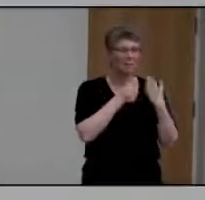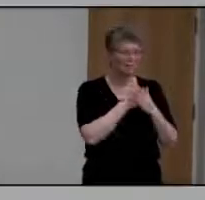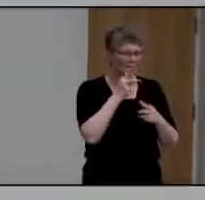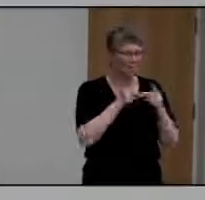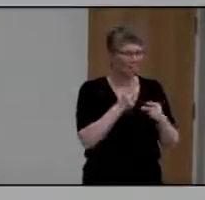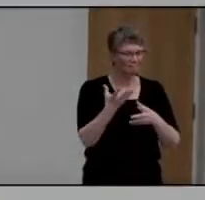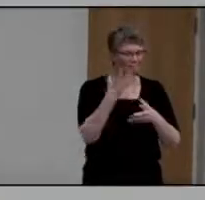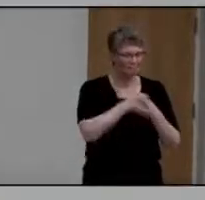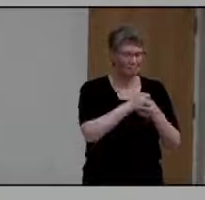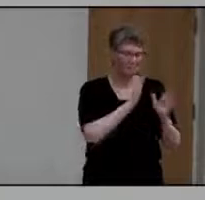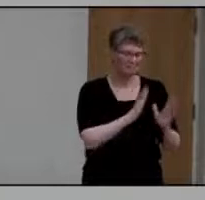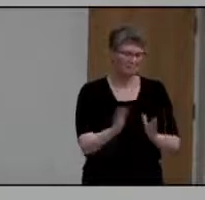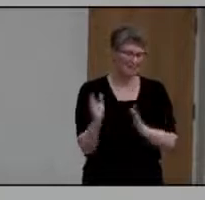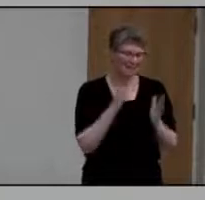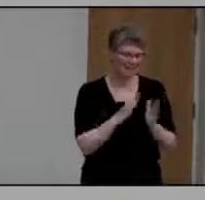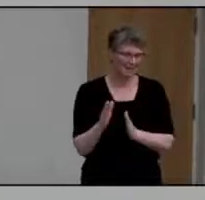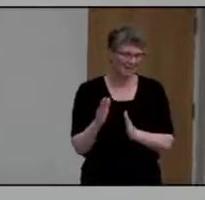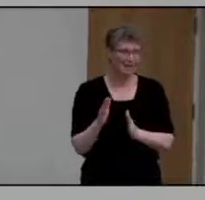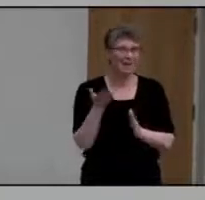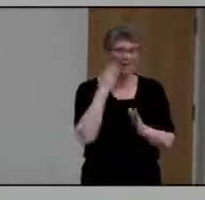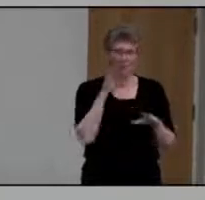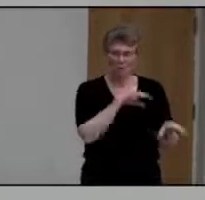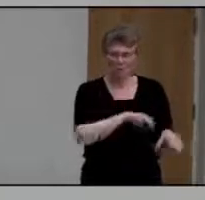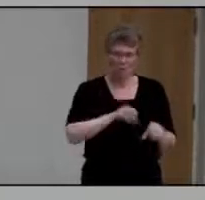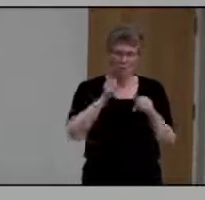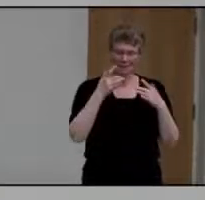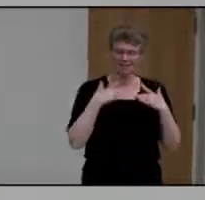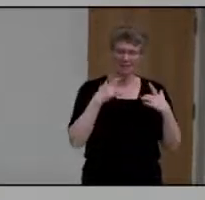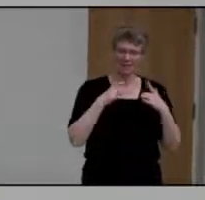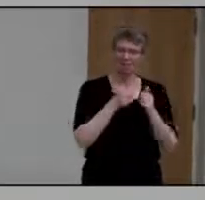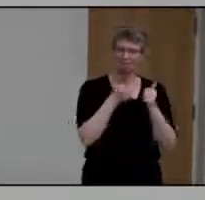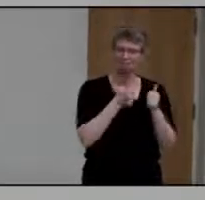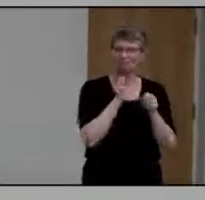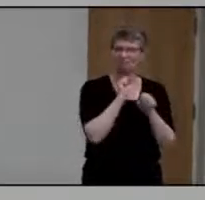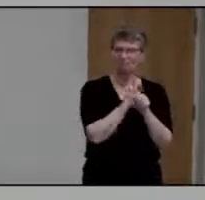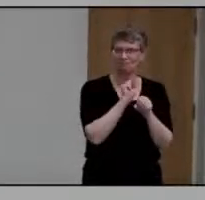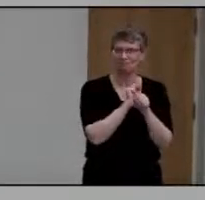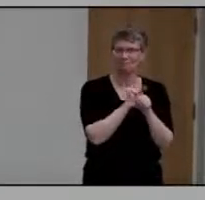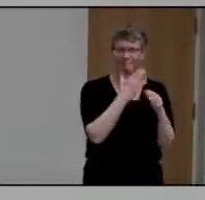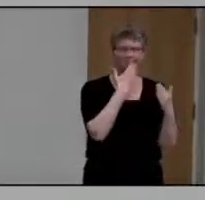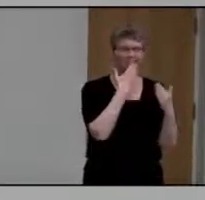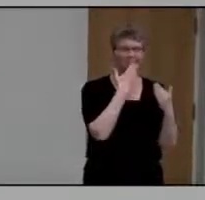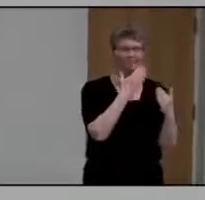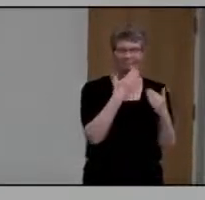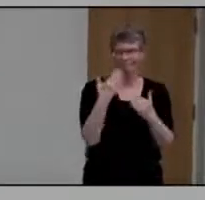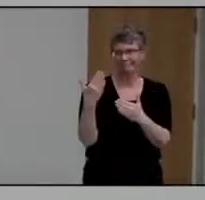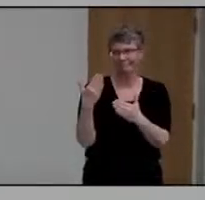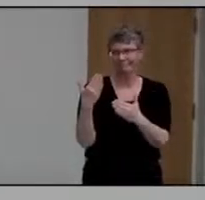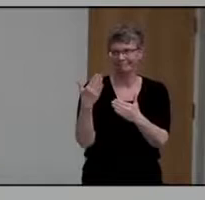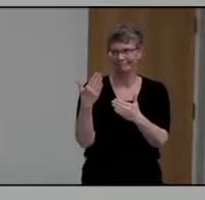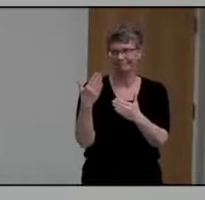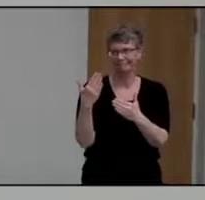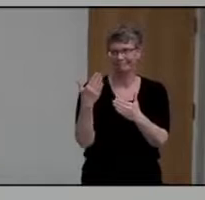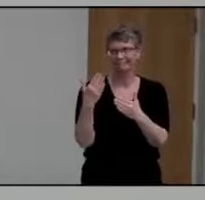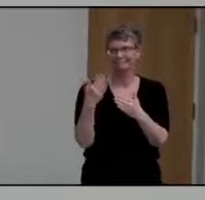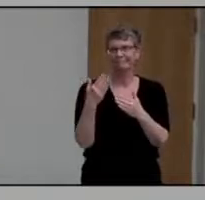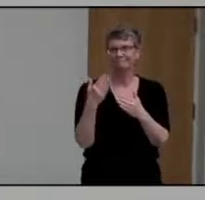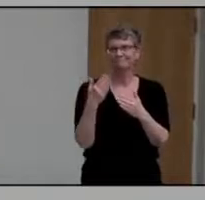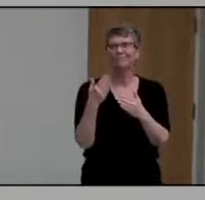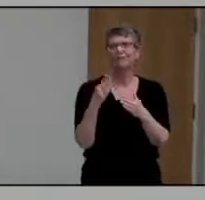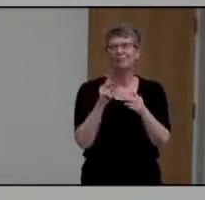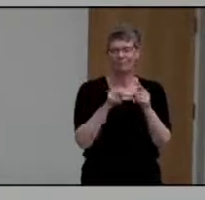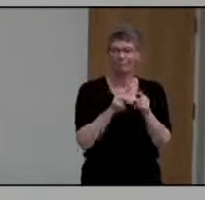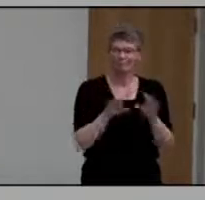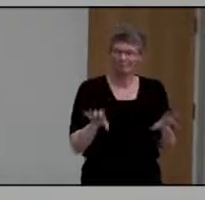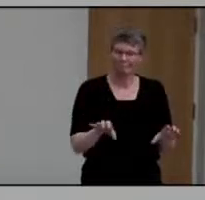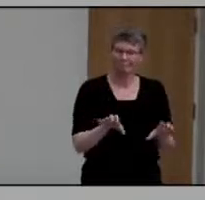this. I know putting on any sort of event is a ton of work, so just a huge thanks to everyone who put in a ton of effort